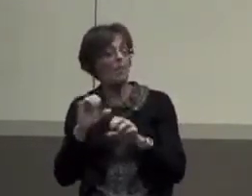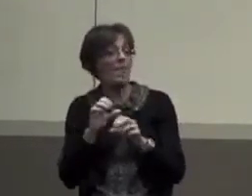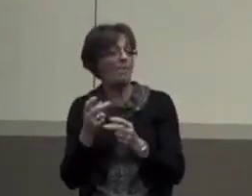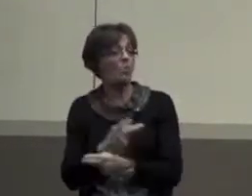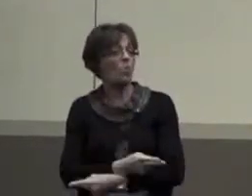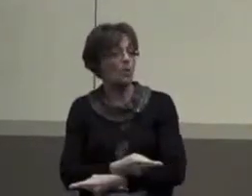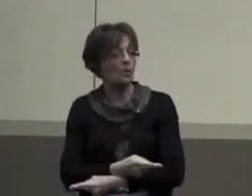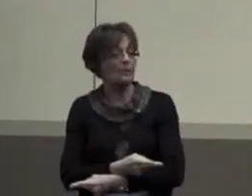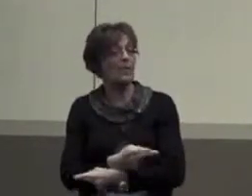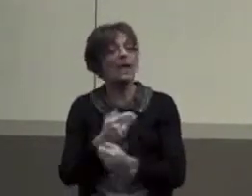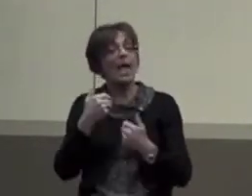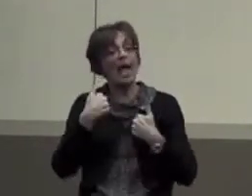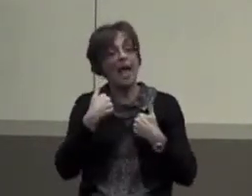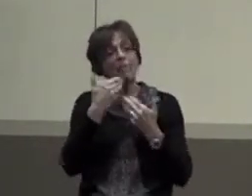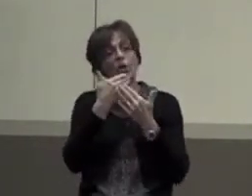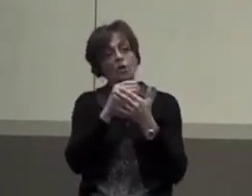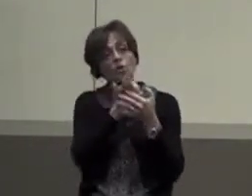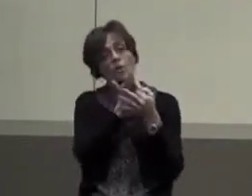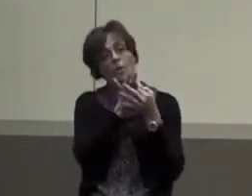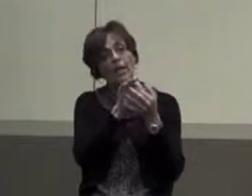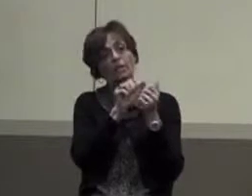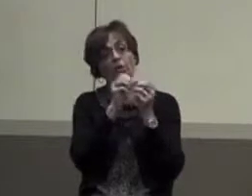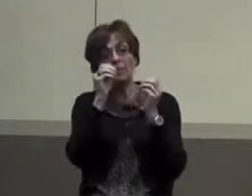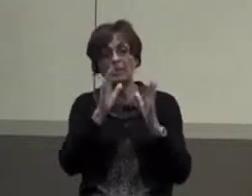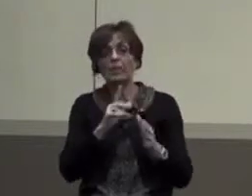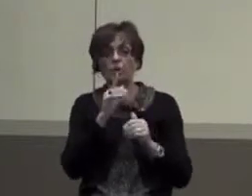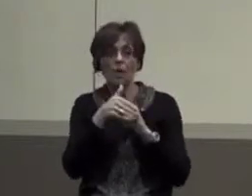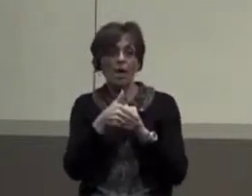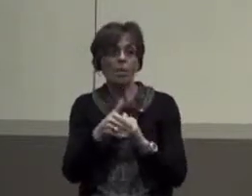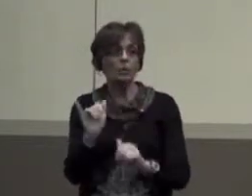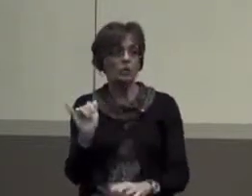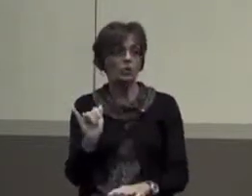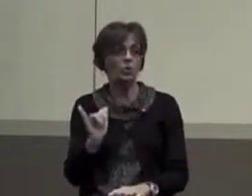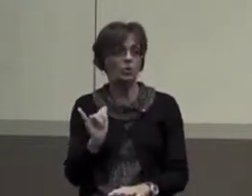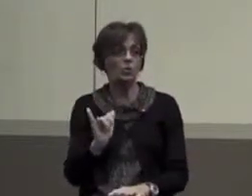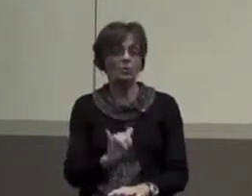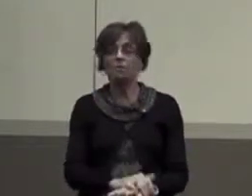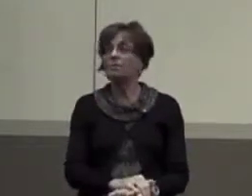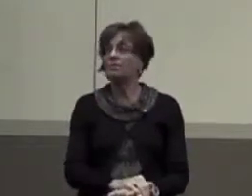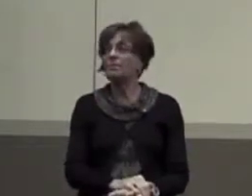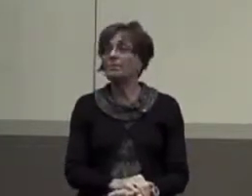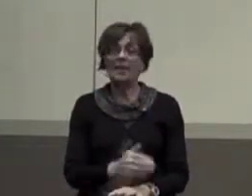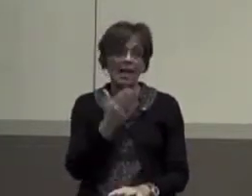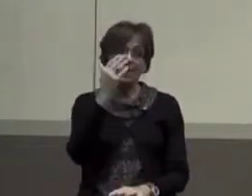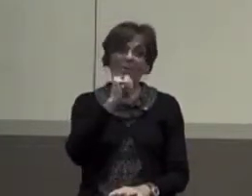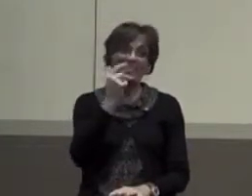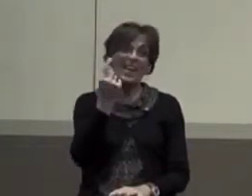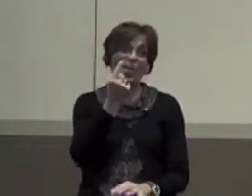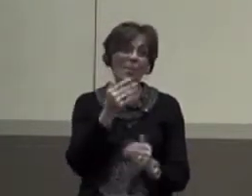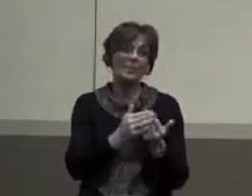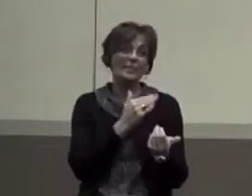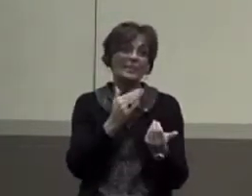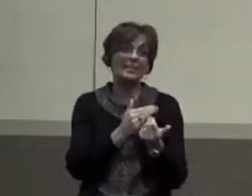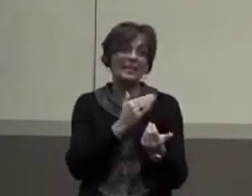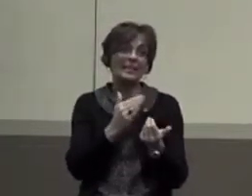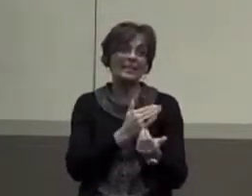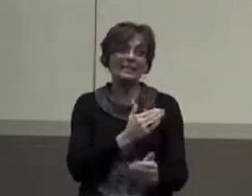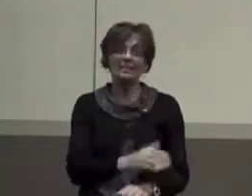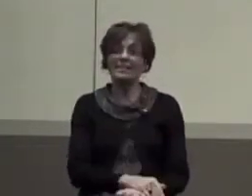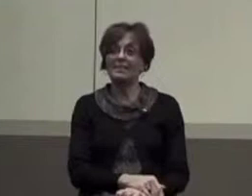good relationship with the teacher helps too. I know it's not always easy.